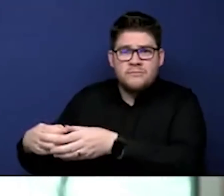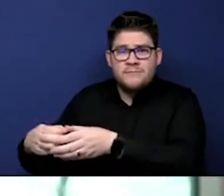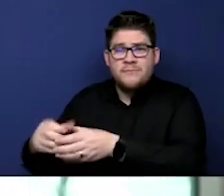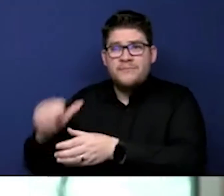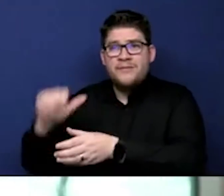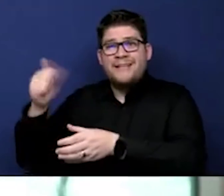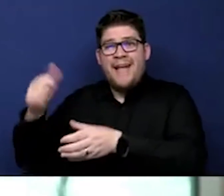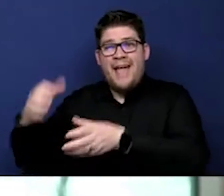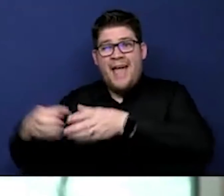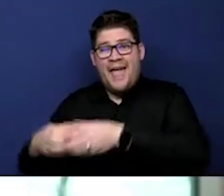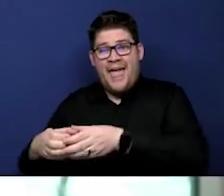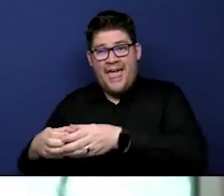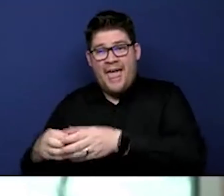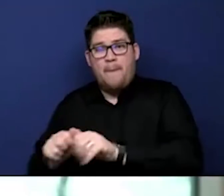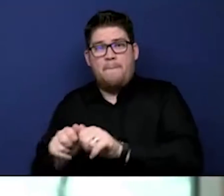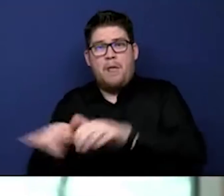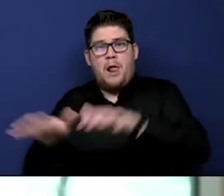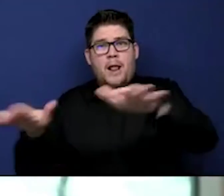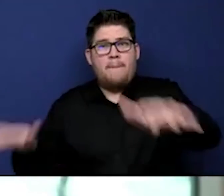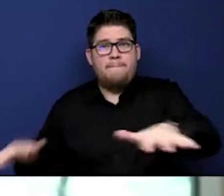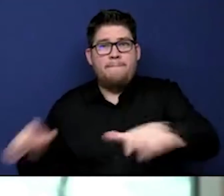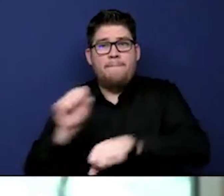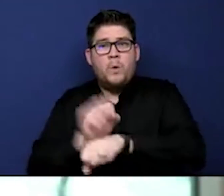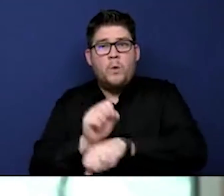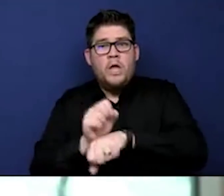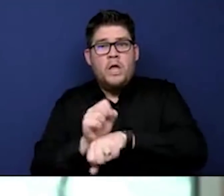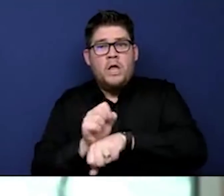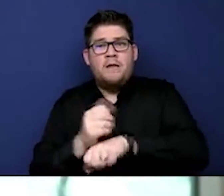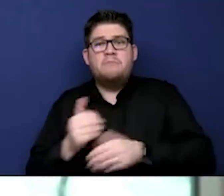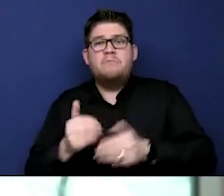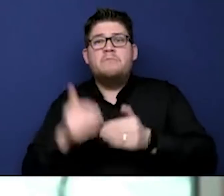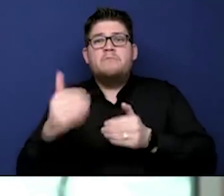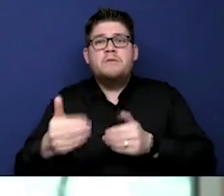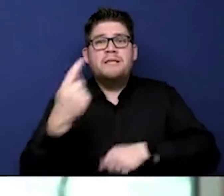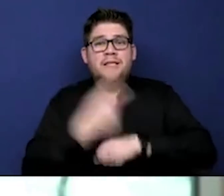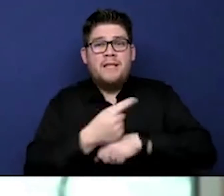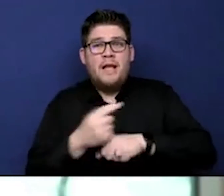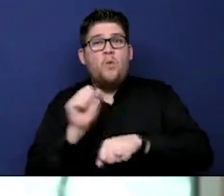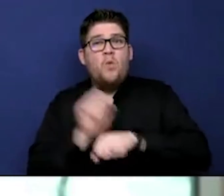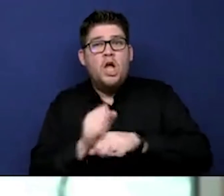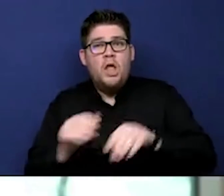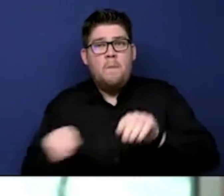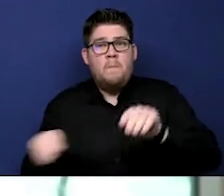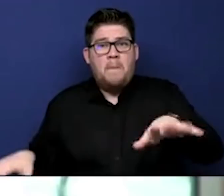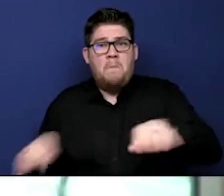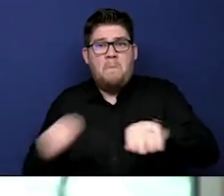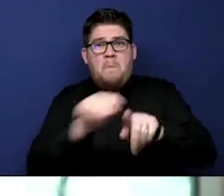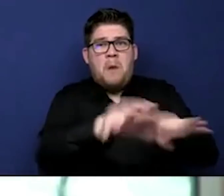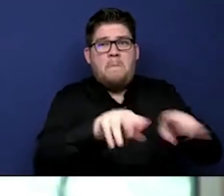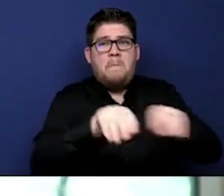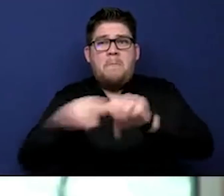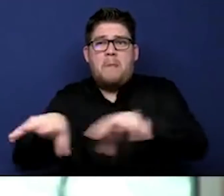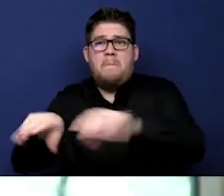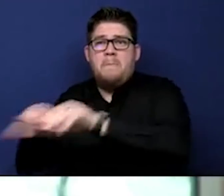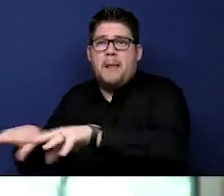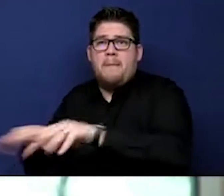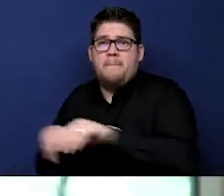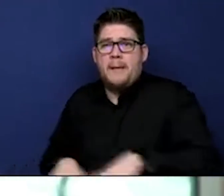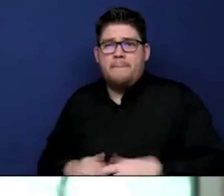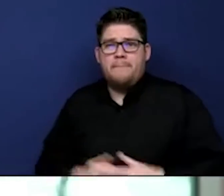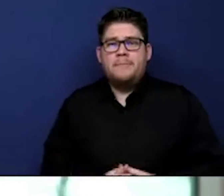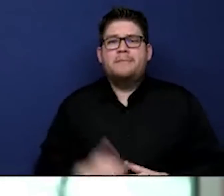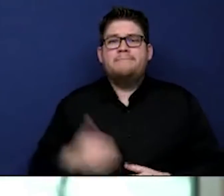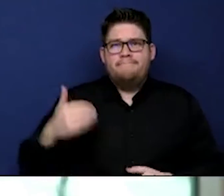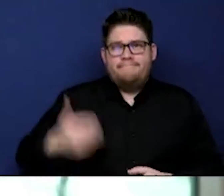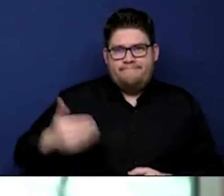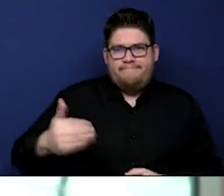to their workplaces in the next few days, and it gets spread from there. And this is something that is not new. We've seen this in BC, we've